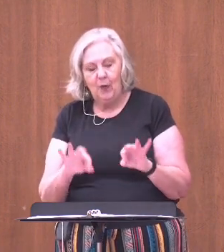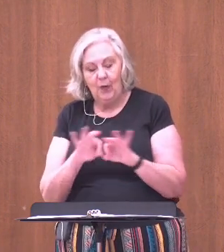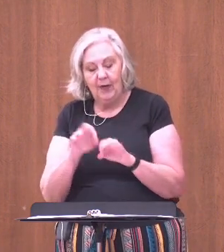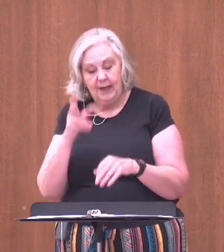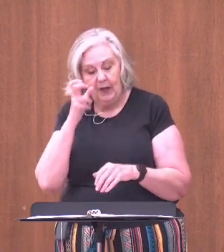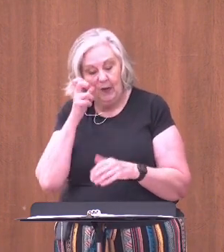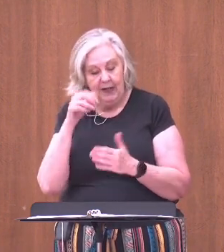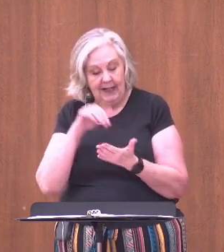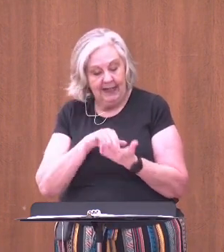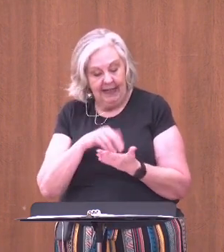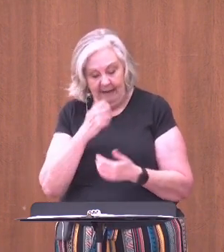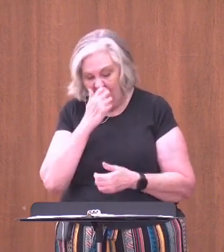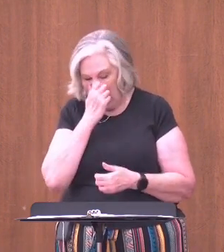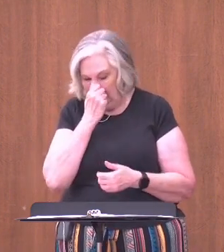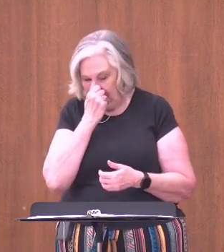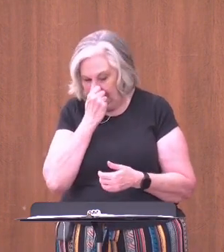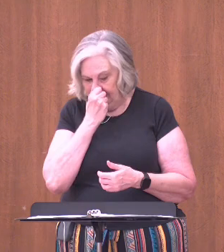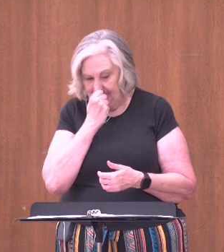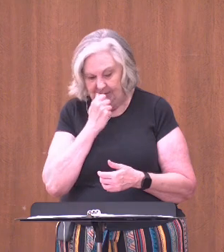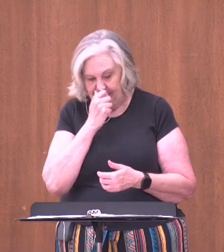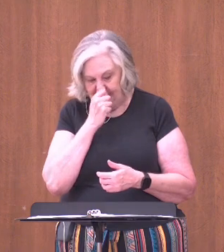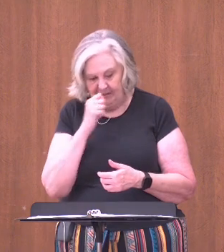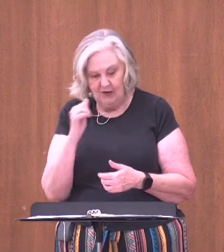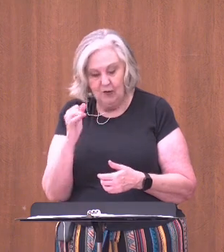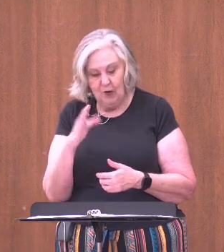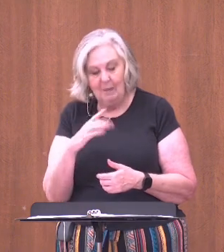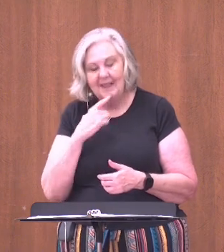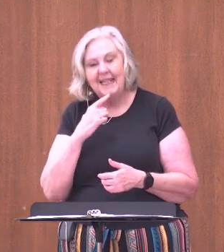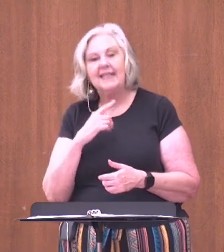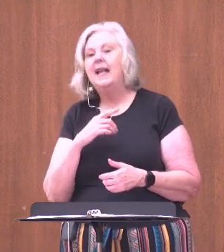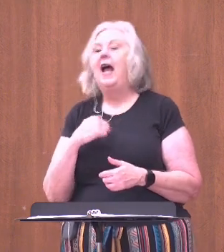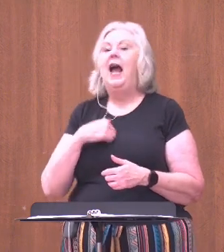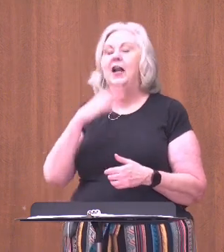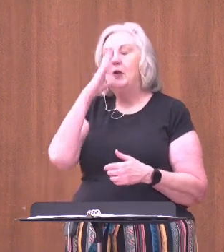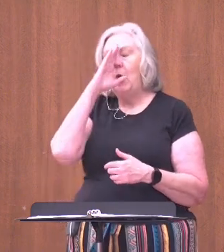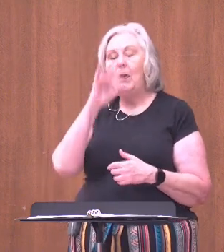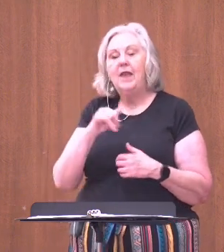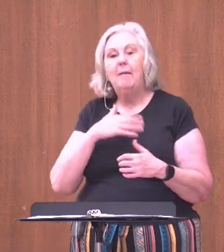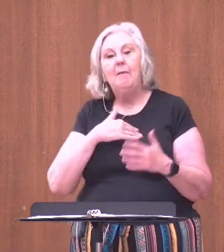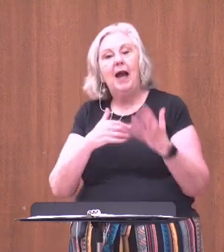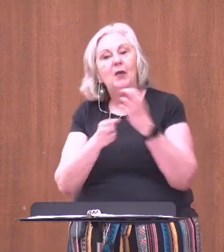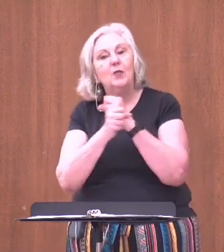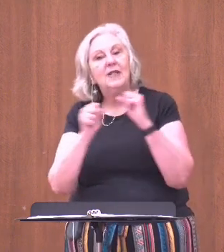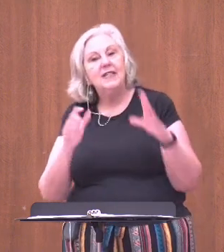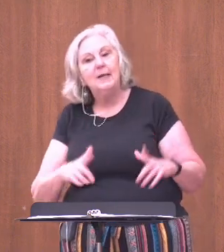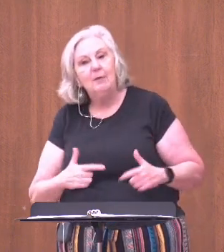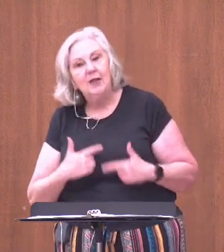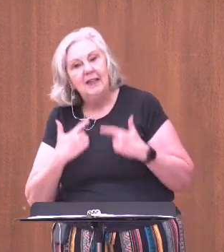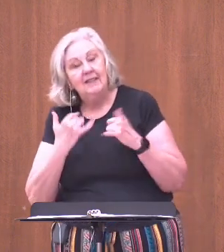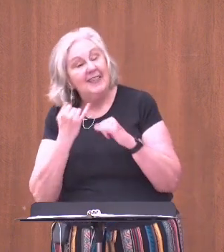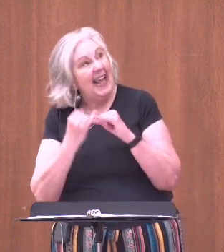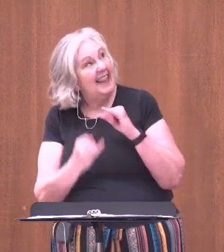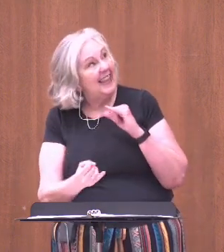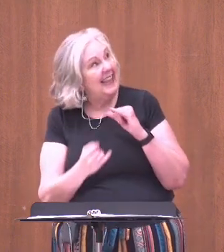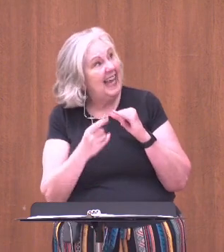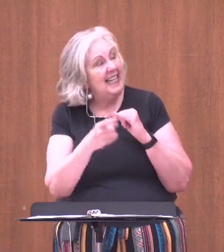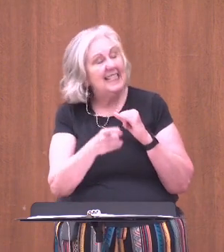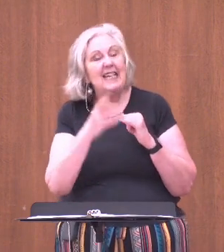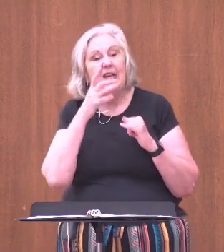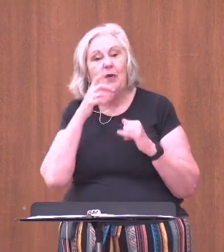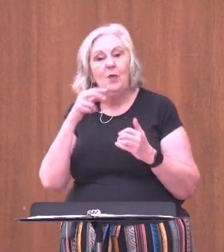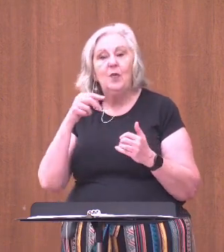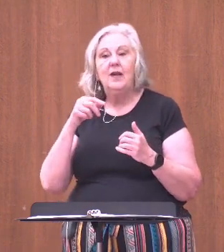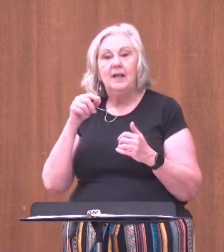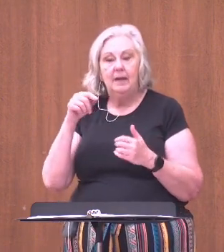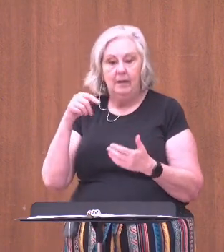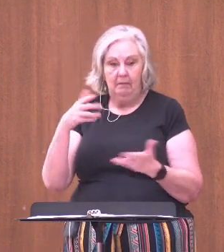again in this chapter. Job says, "For I know that my Redeemer lives, and at the last he will stand